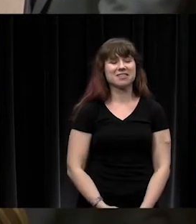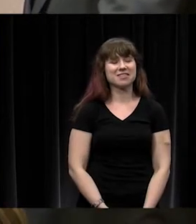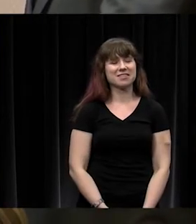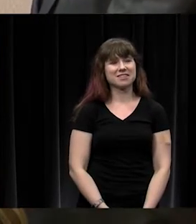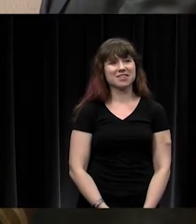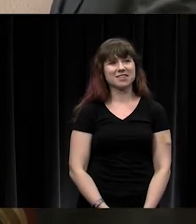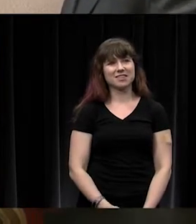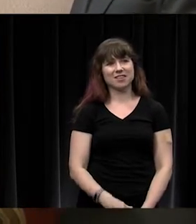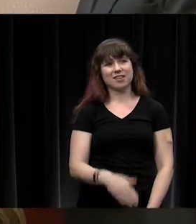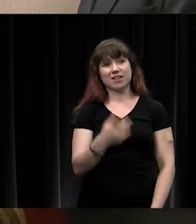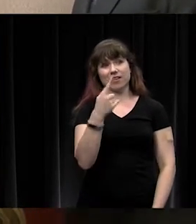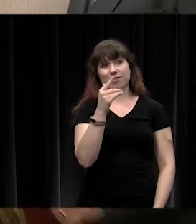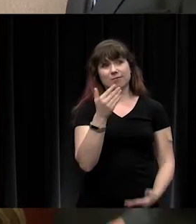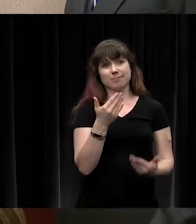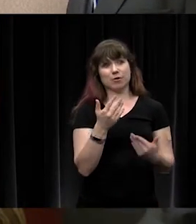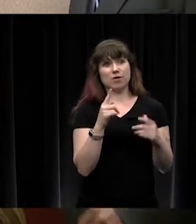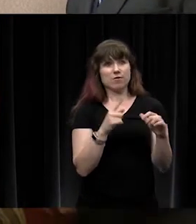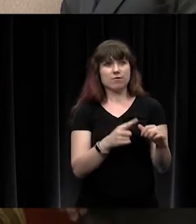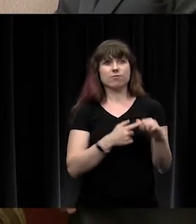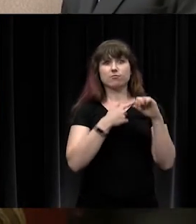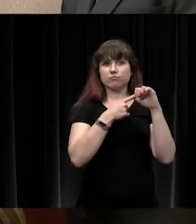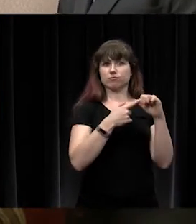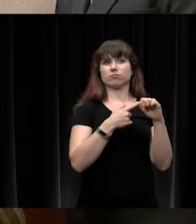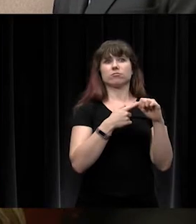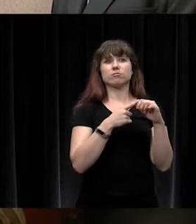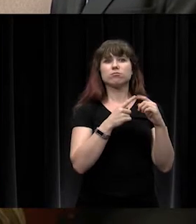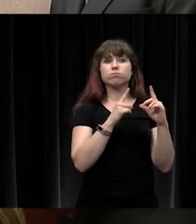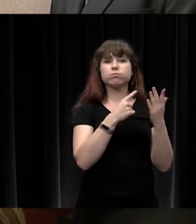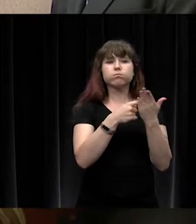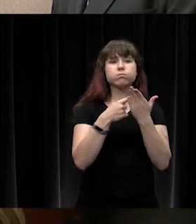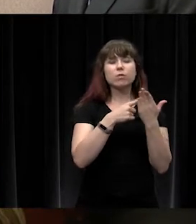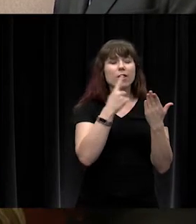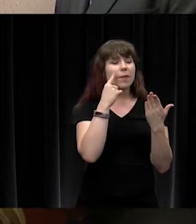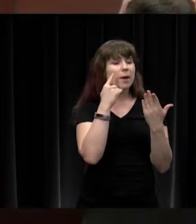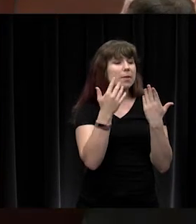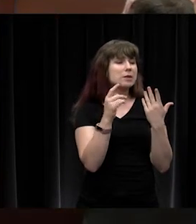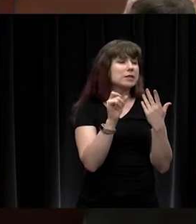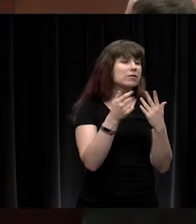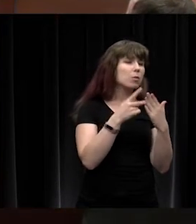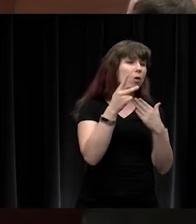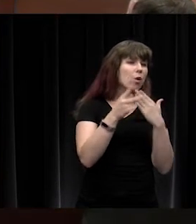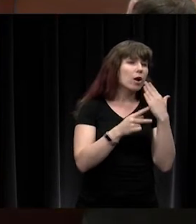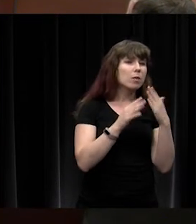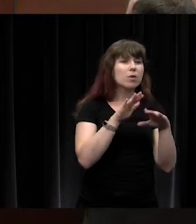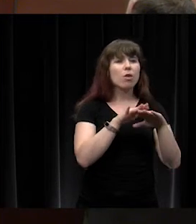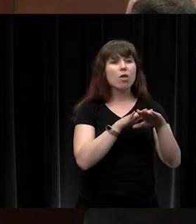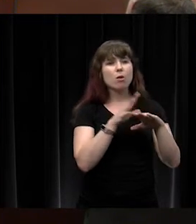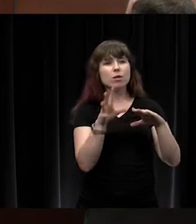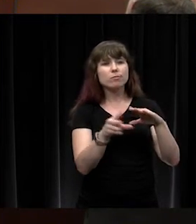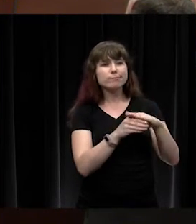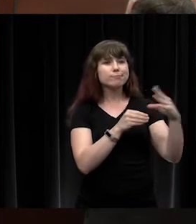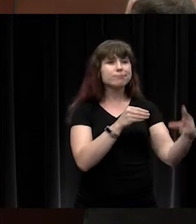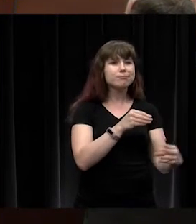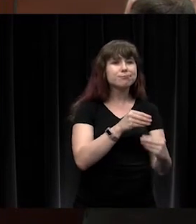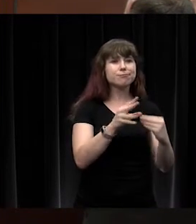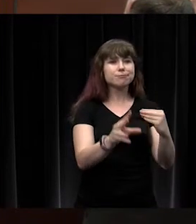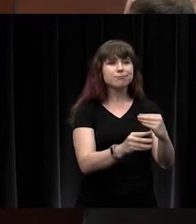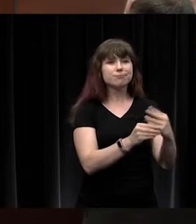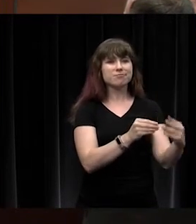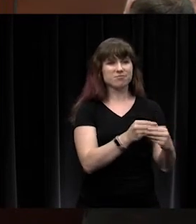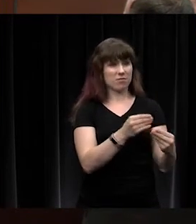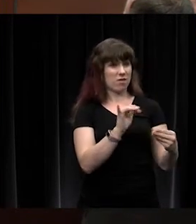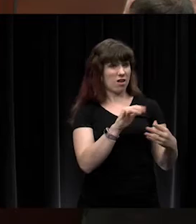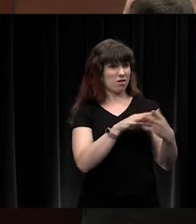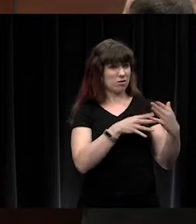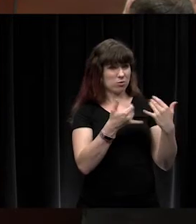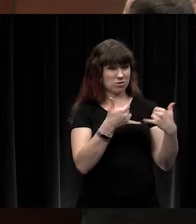we first started talking about this, we talked about gradually putting different programs in there. Is that schedule still the same? Are you still looking at it from